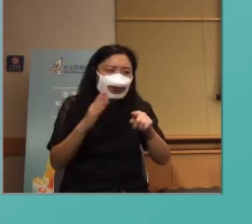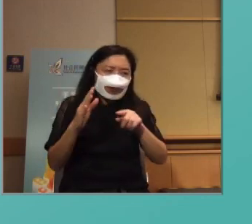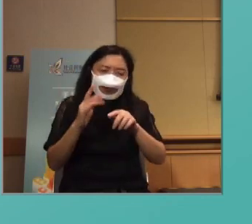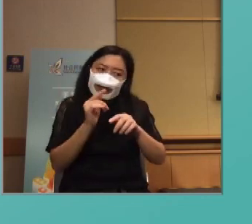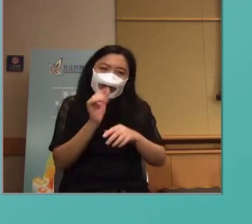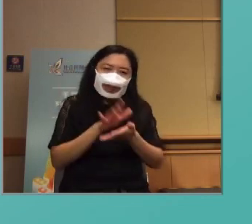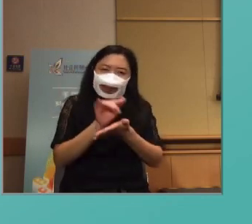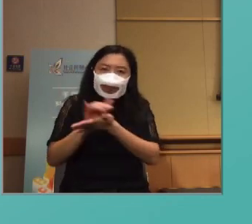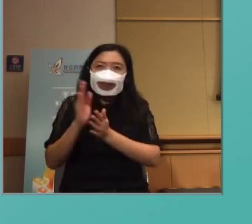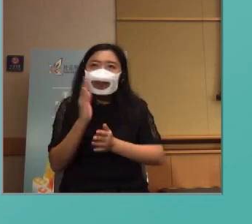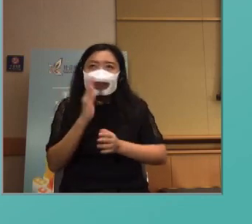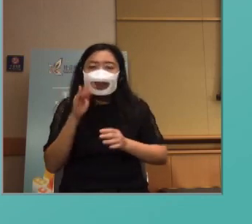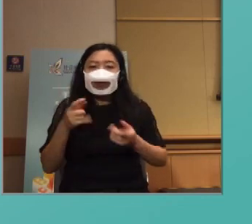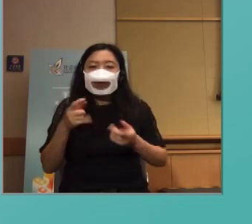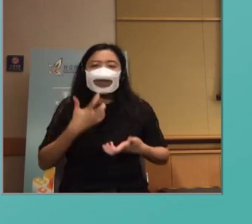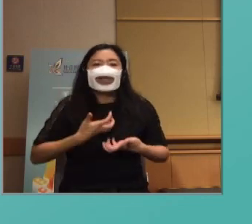Because